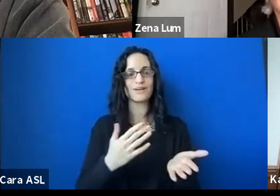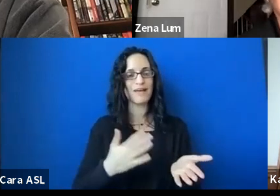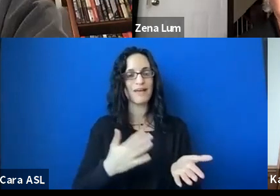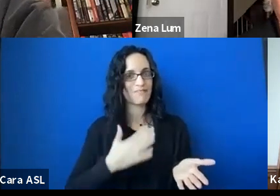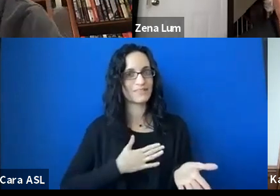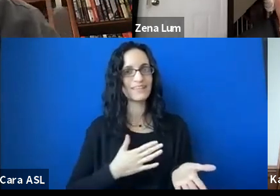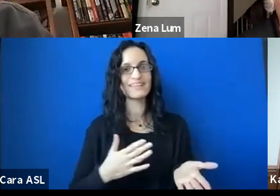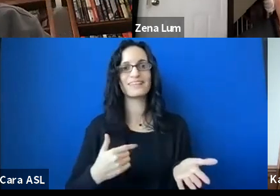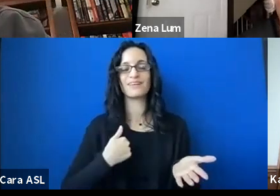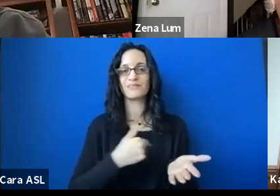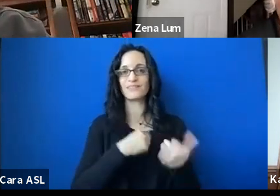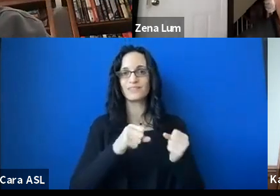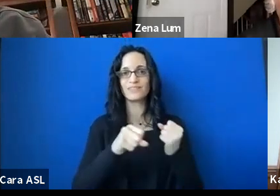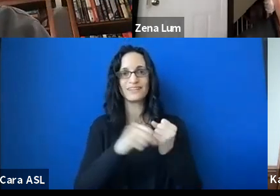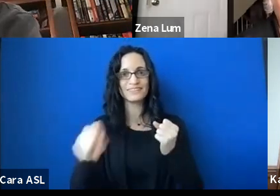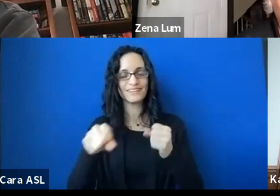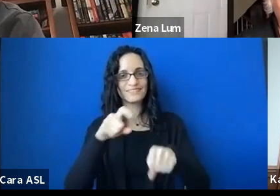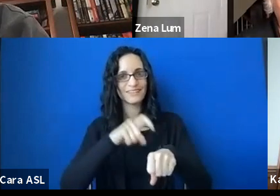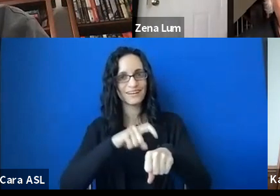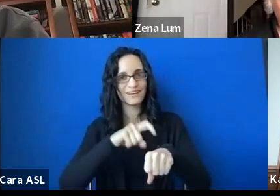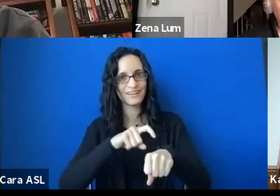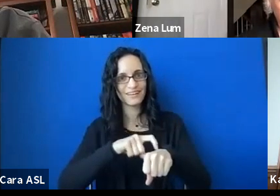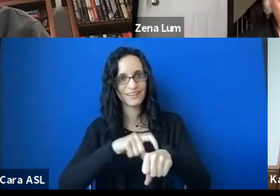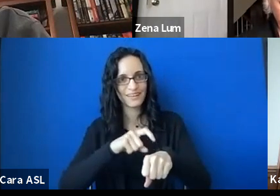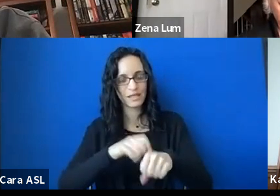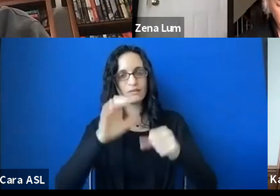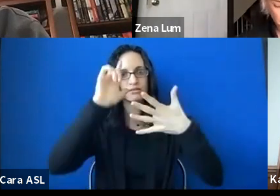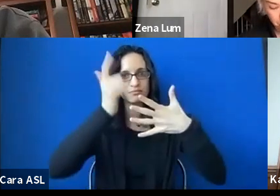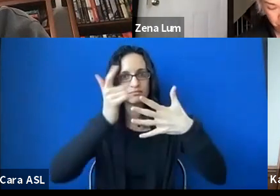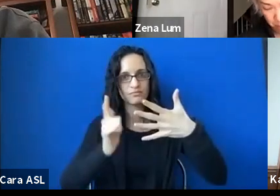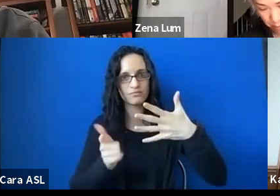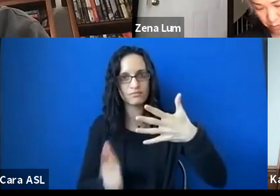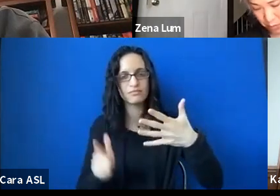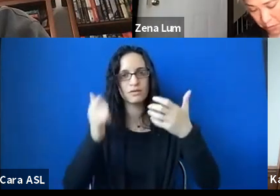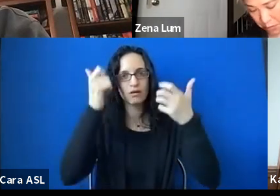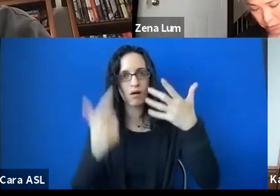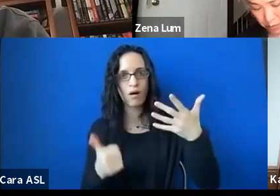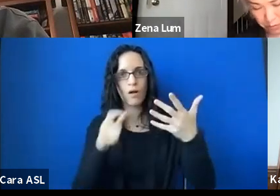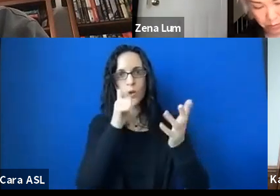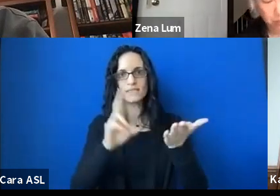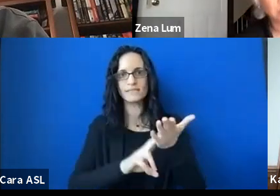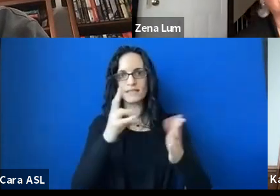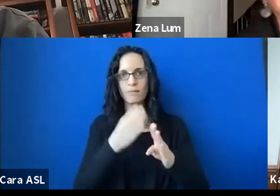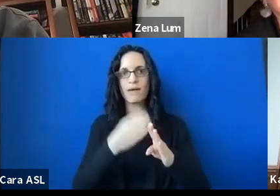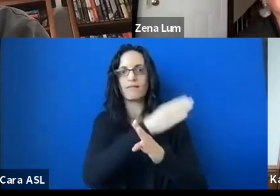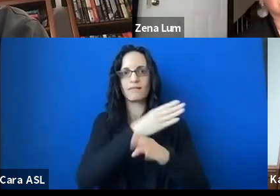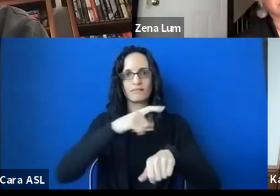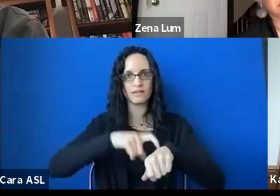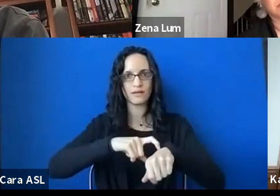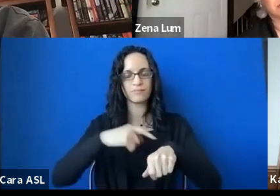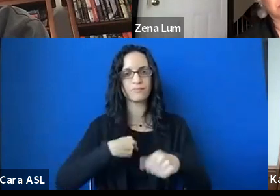to extend the time in order to accommodate all who signed up in advance. I want to encourage